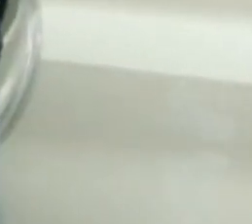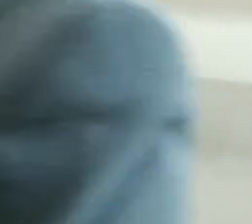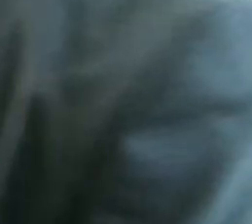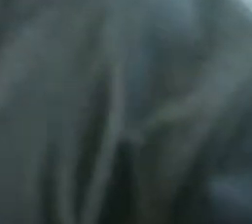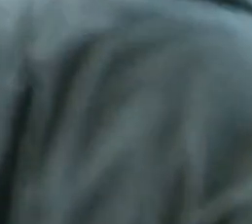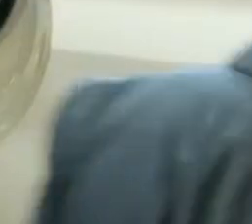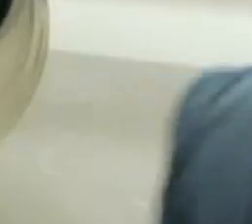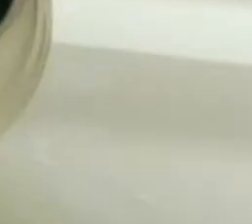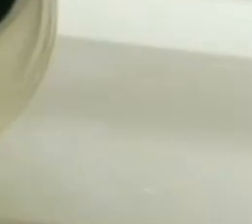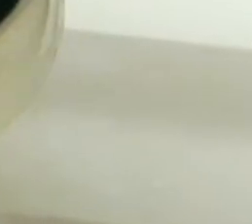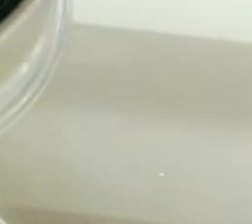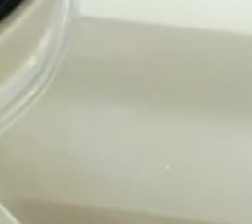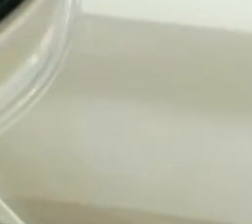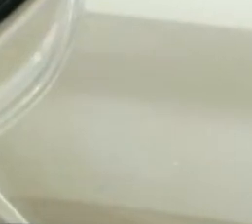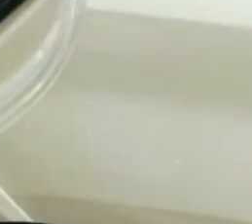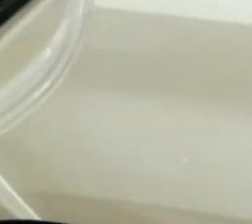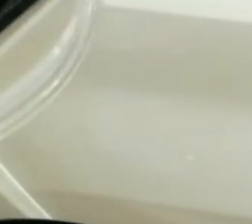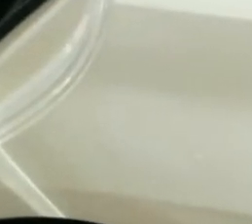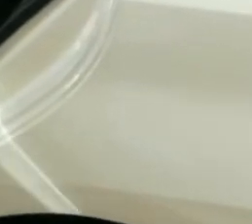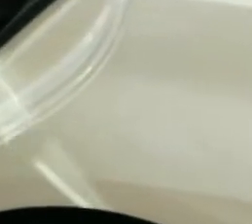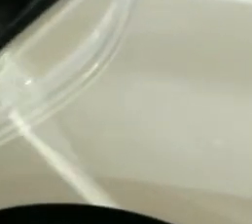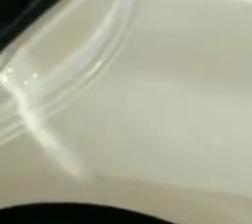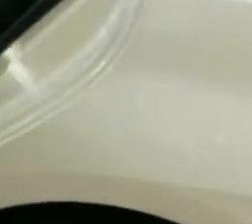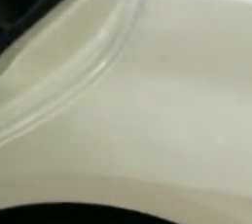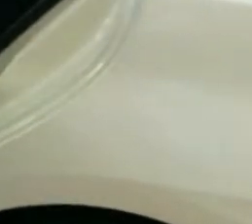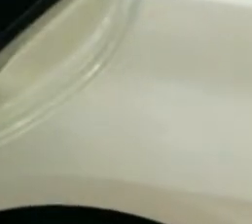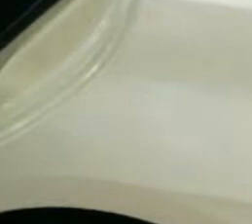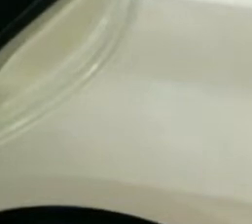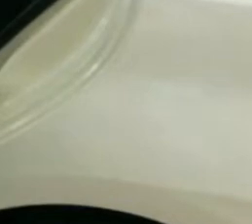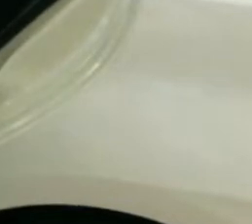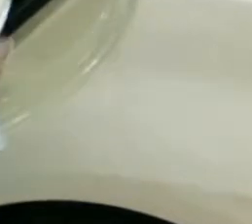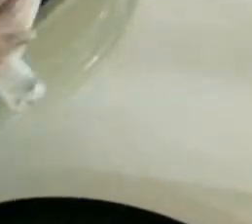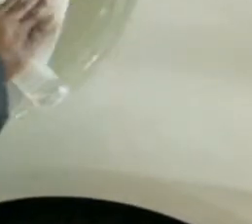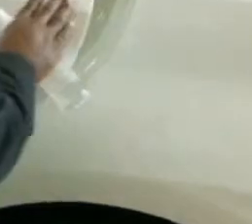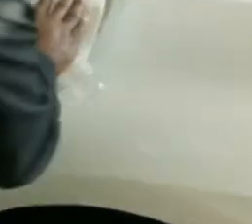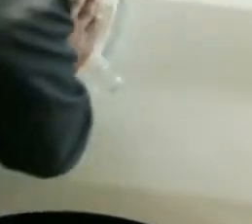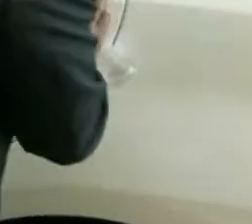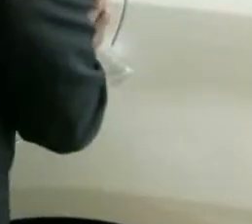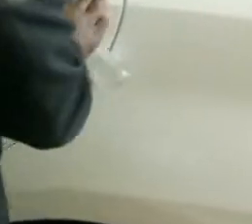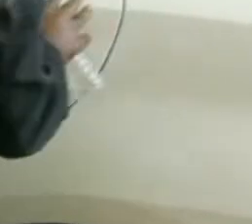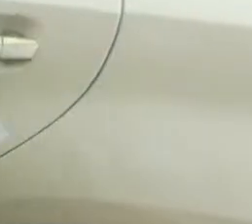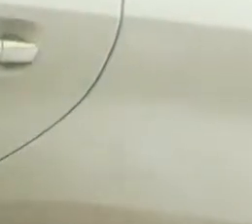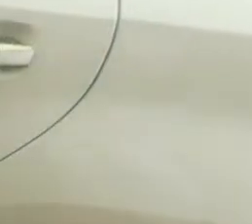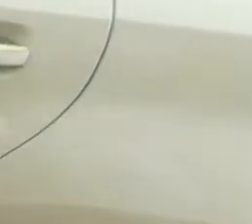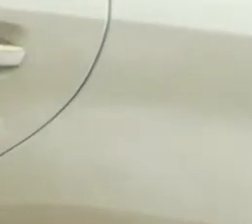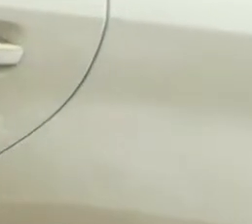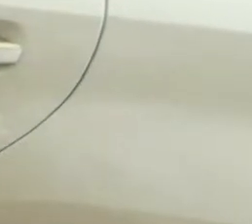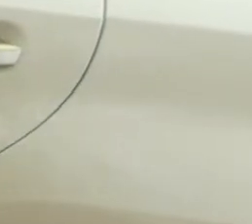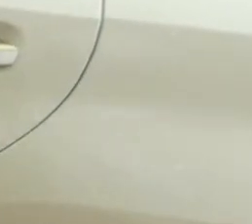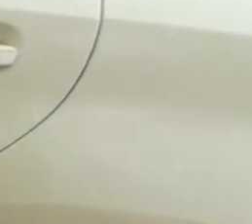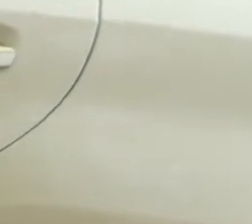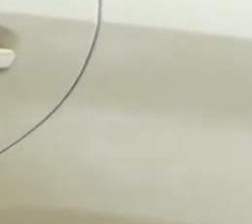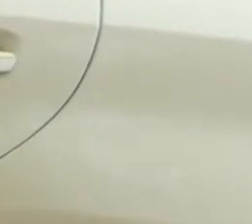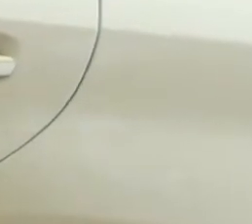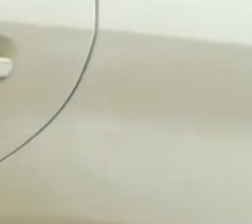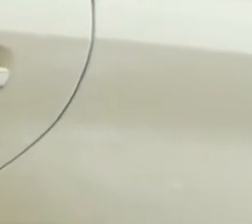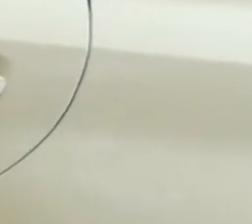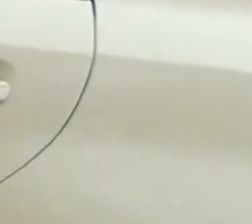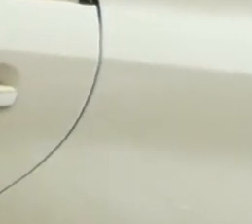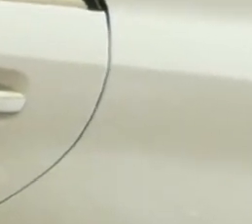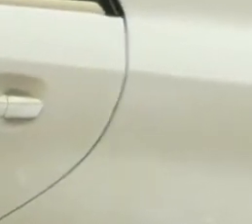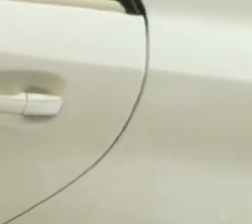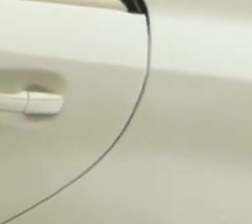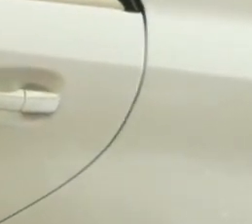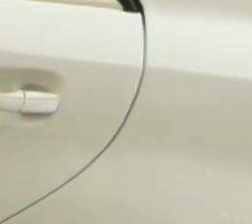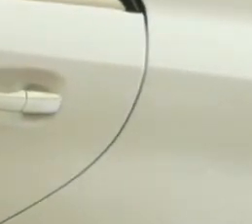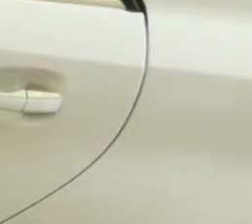Nango Premier sele khwela ke ngoku kwisithuthi sakhe. Ngolo hlobo ke ithetha ukuthi zonke